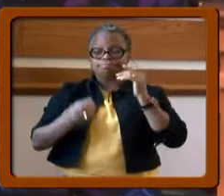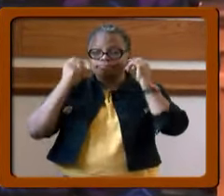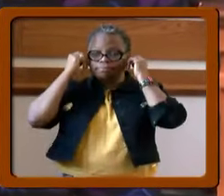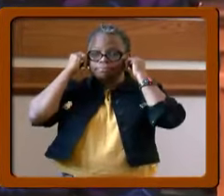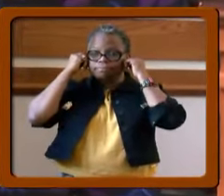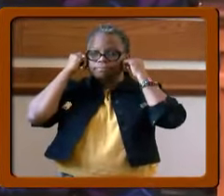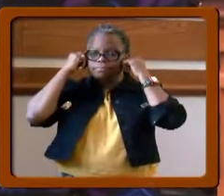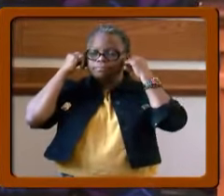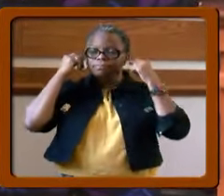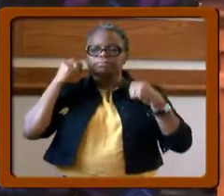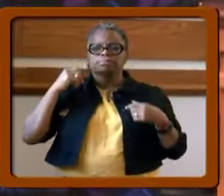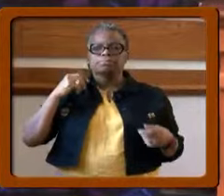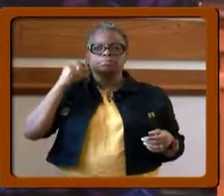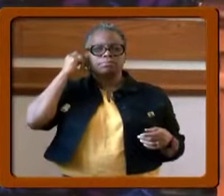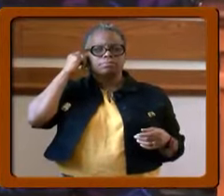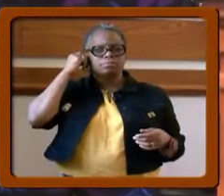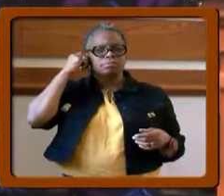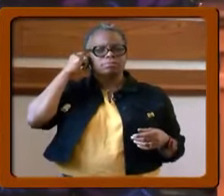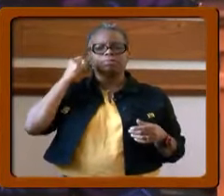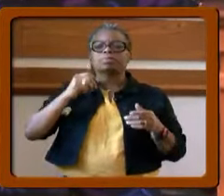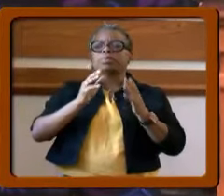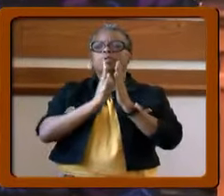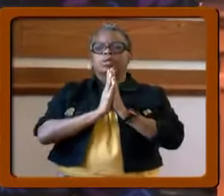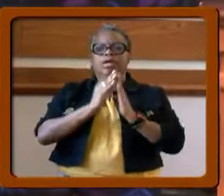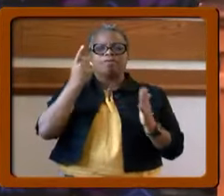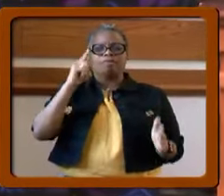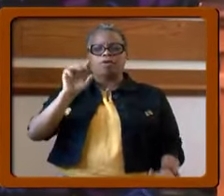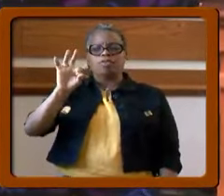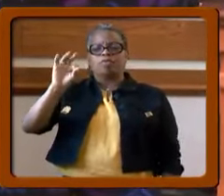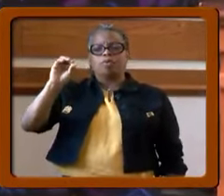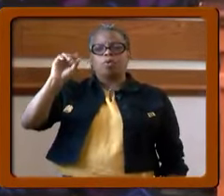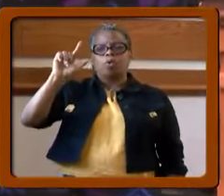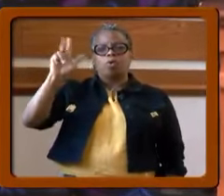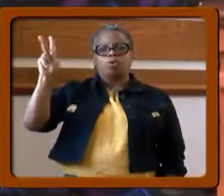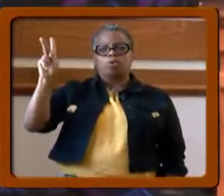We continue to pray for the Folk family.